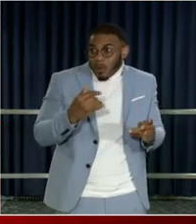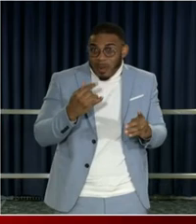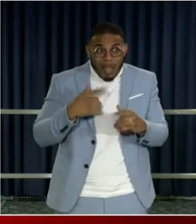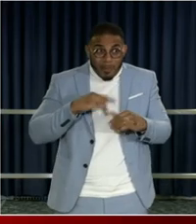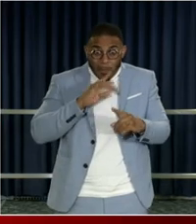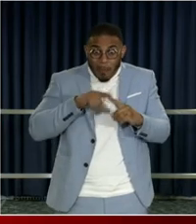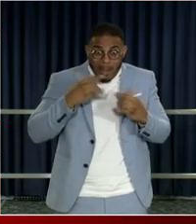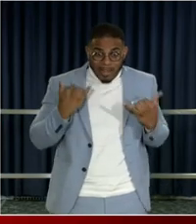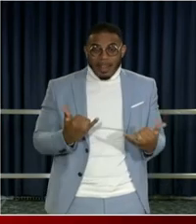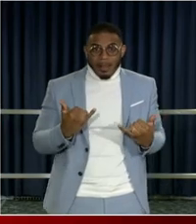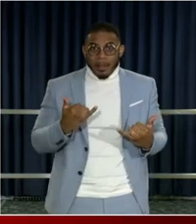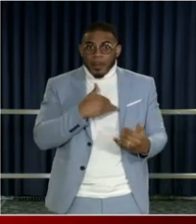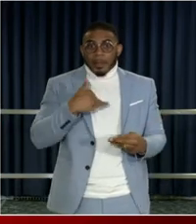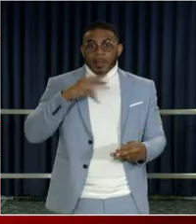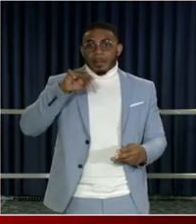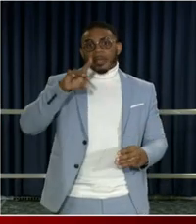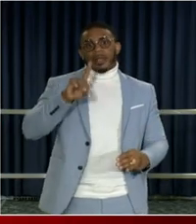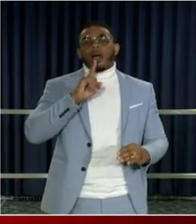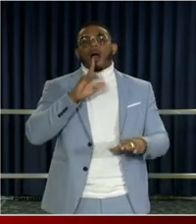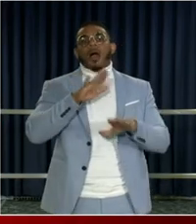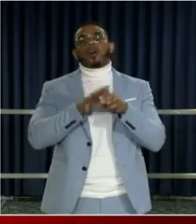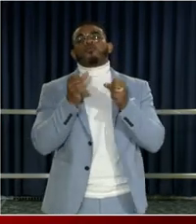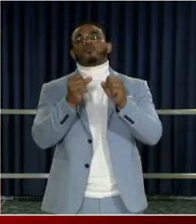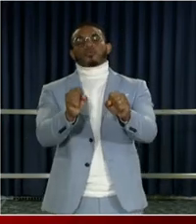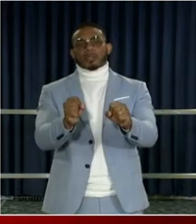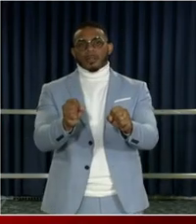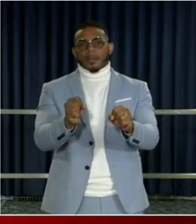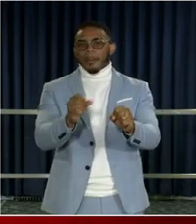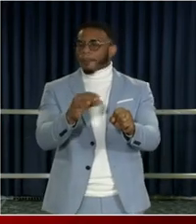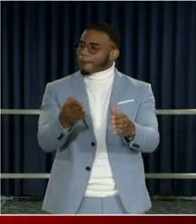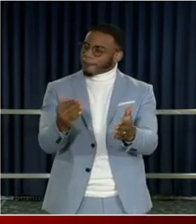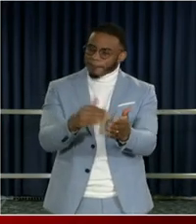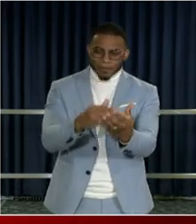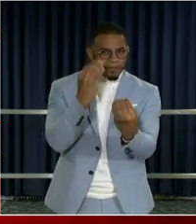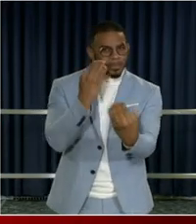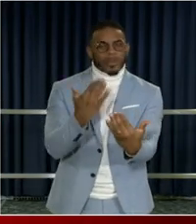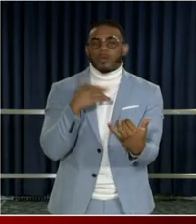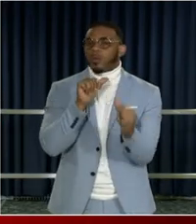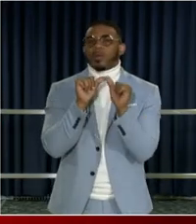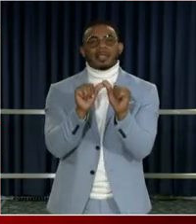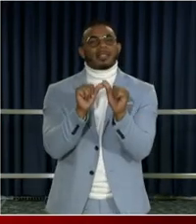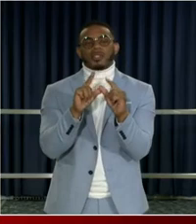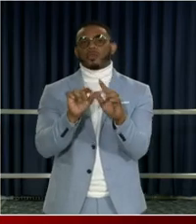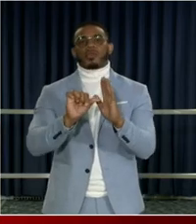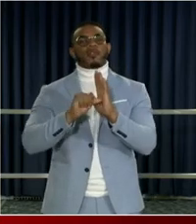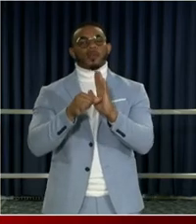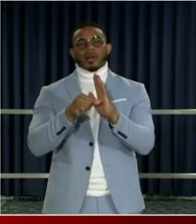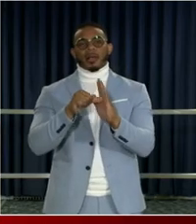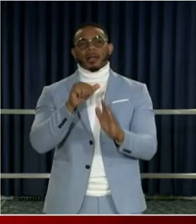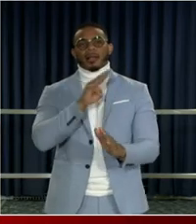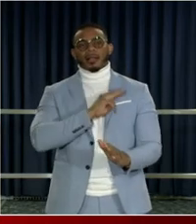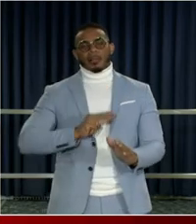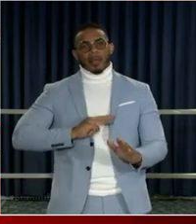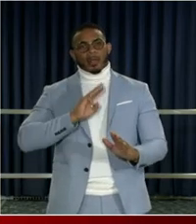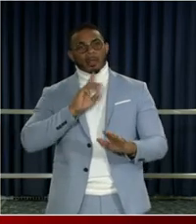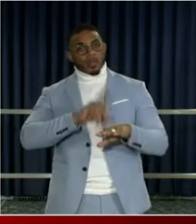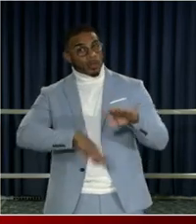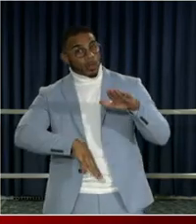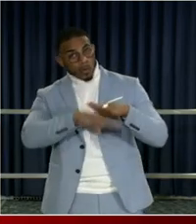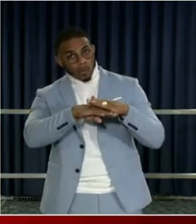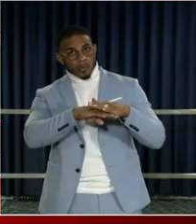as we speak. Members of MPD are on the street, and again, we will continue to enforce the mayor's curfew